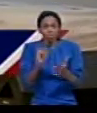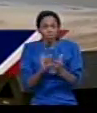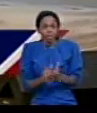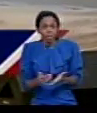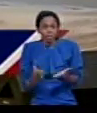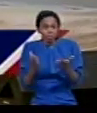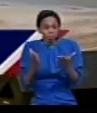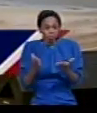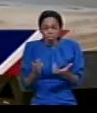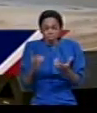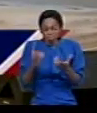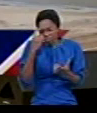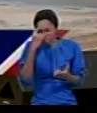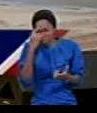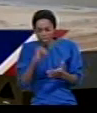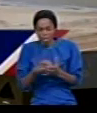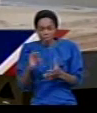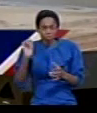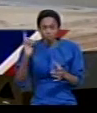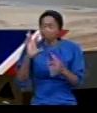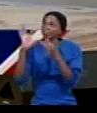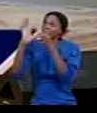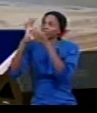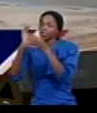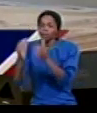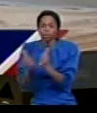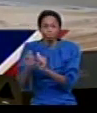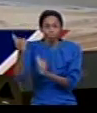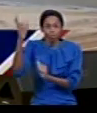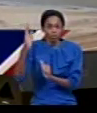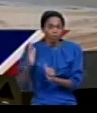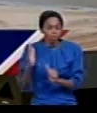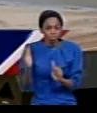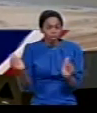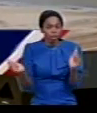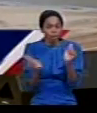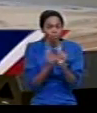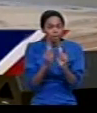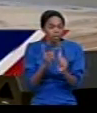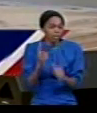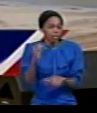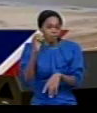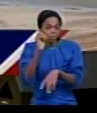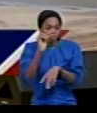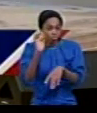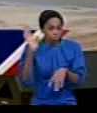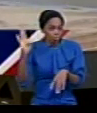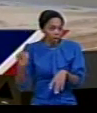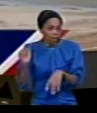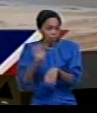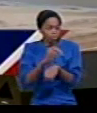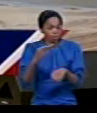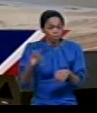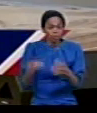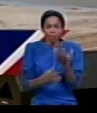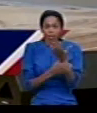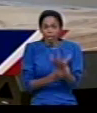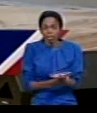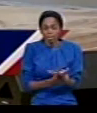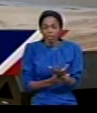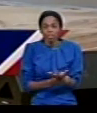thinking he is going to have reconciliation with God by the works of the law, is in the gall of